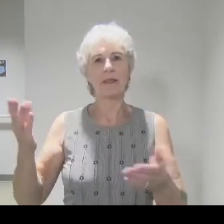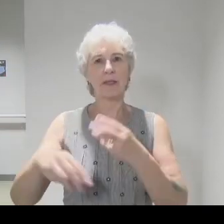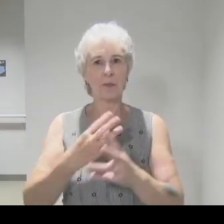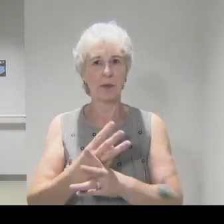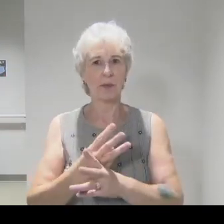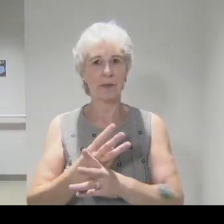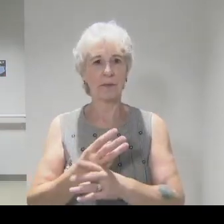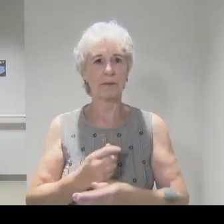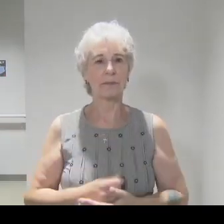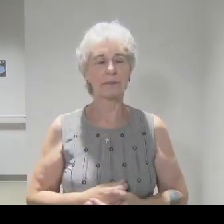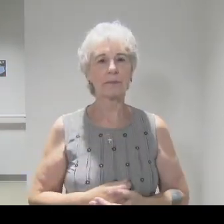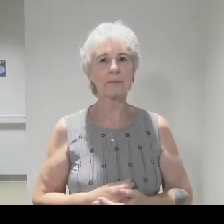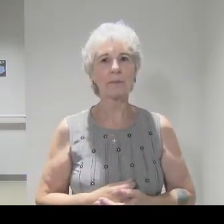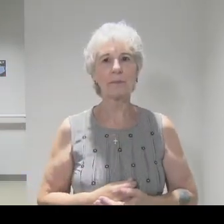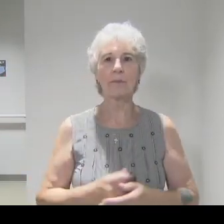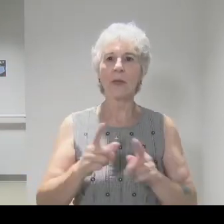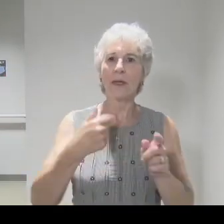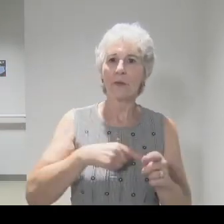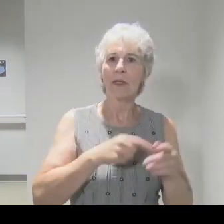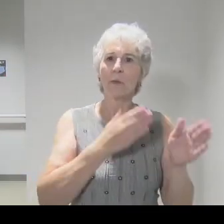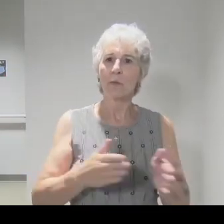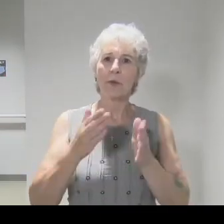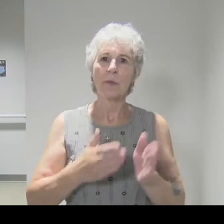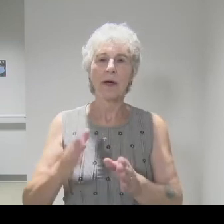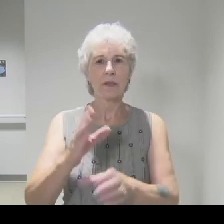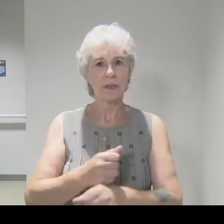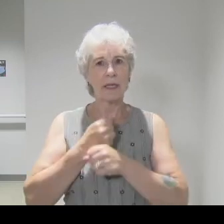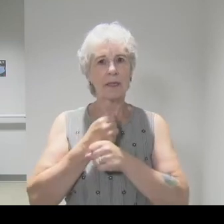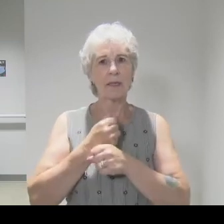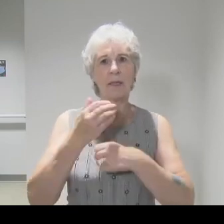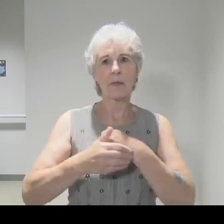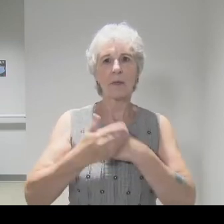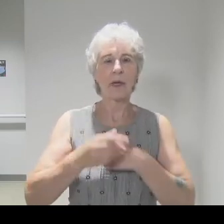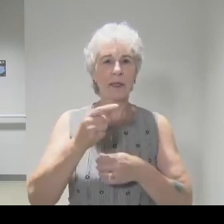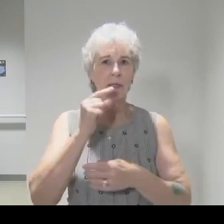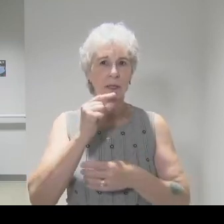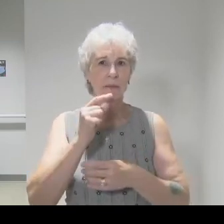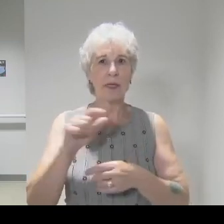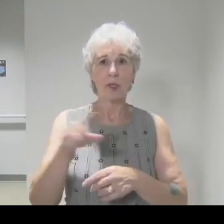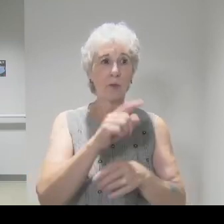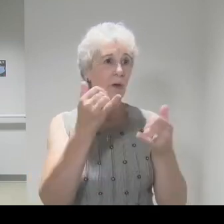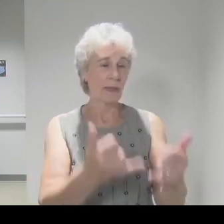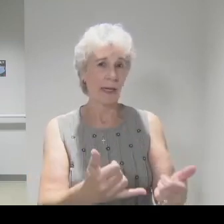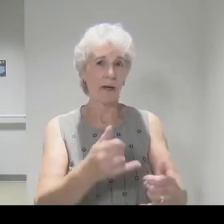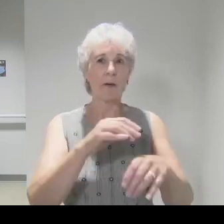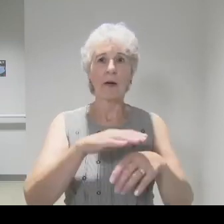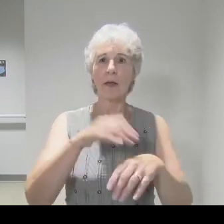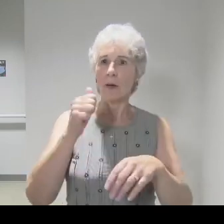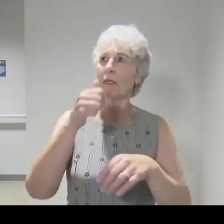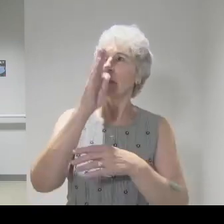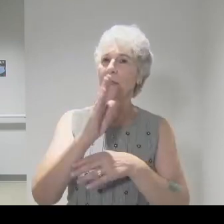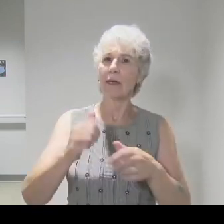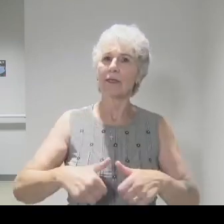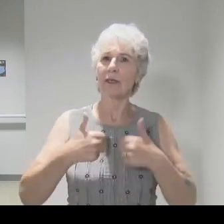As we prepare to take communion, let us do it with this understanding. You are now called by God to live in a